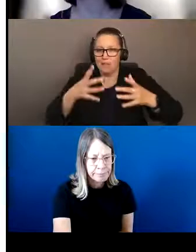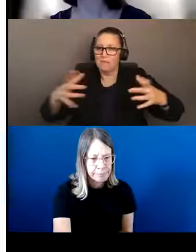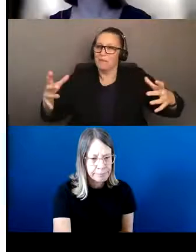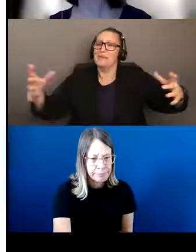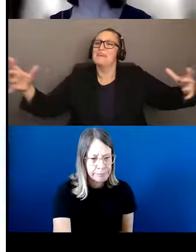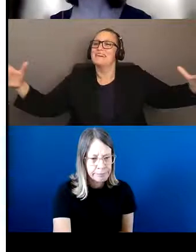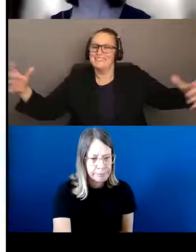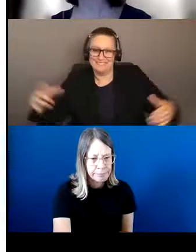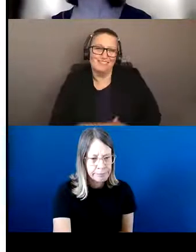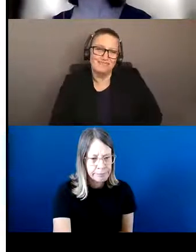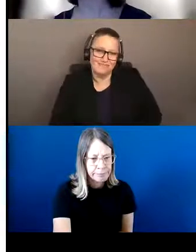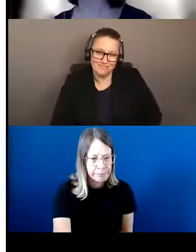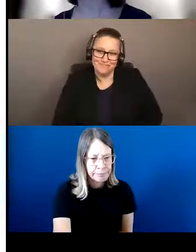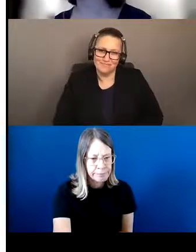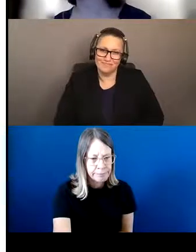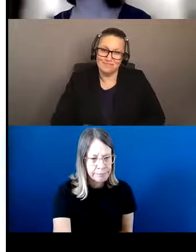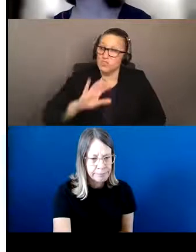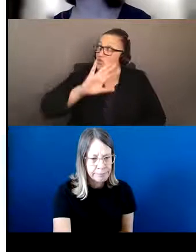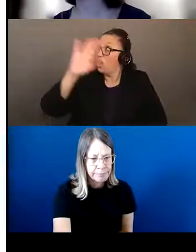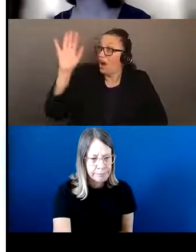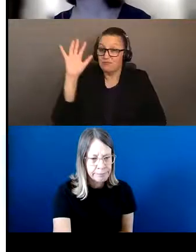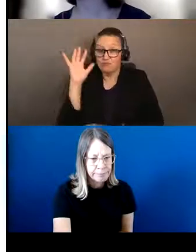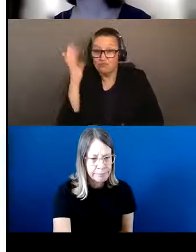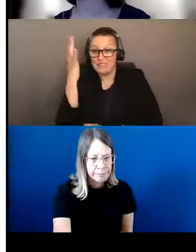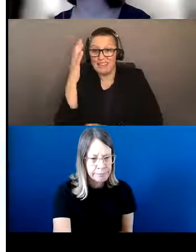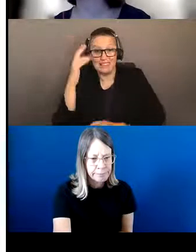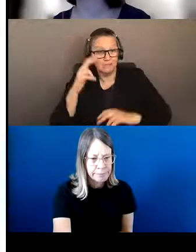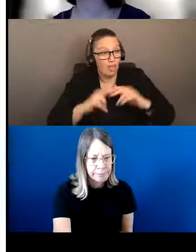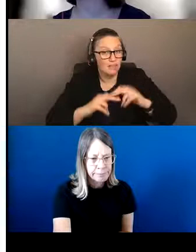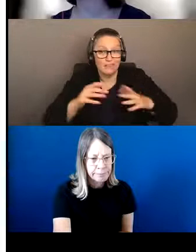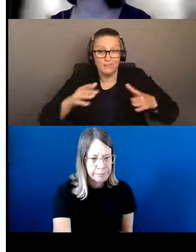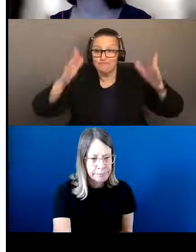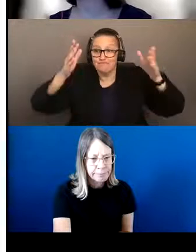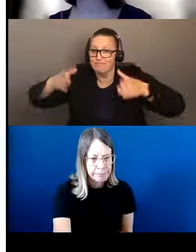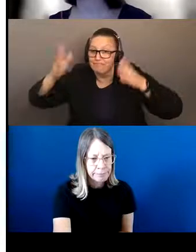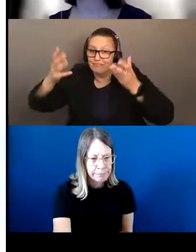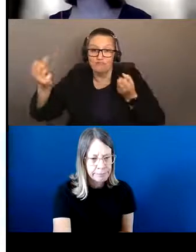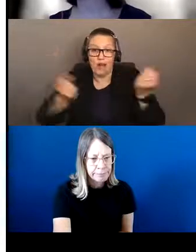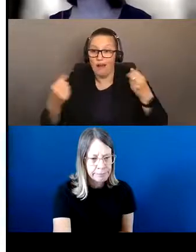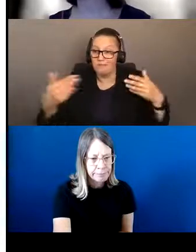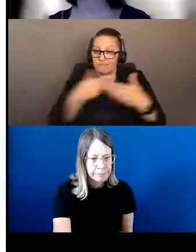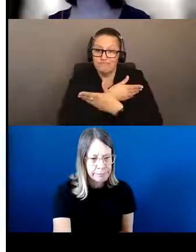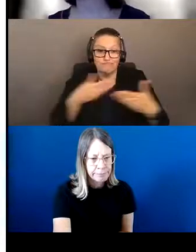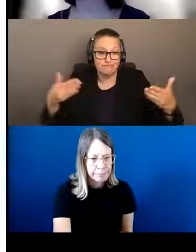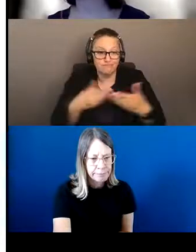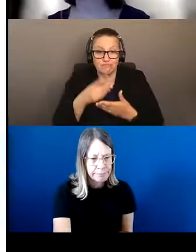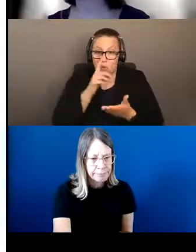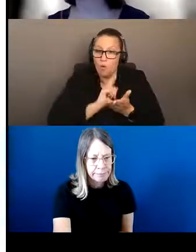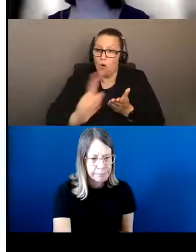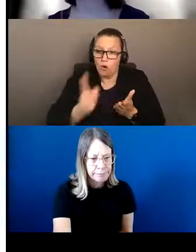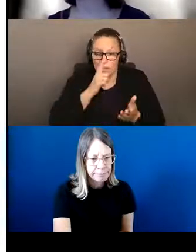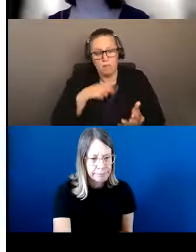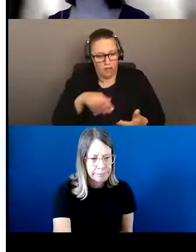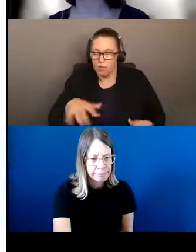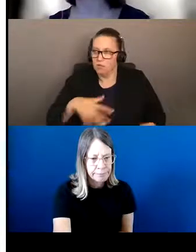city, the sky, surrounding trees, traffic, office buildings, and passers-by. It provides such a wonderful surprise to those who